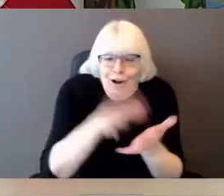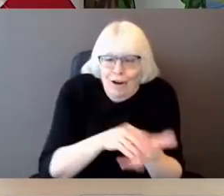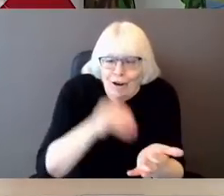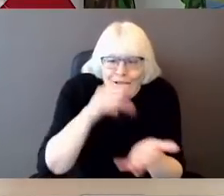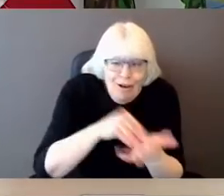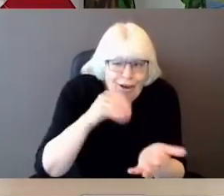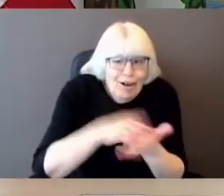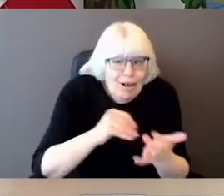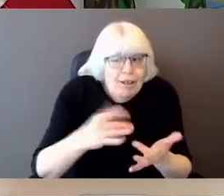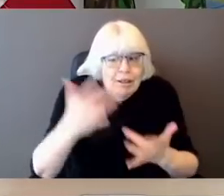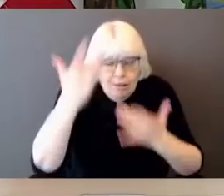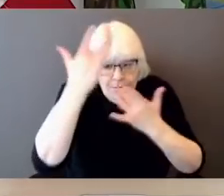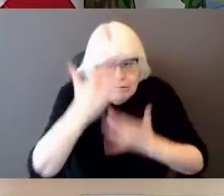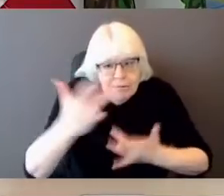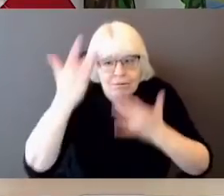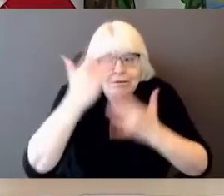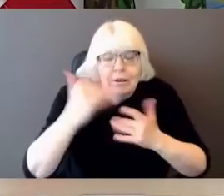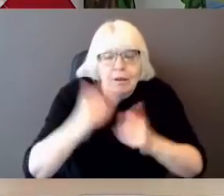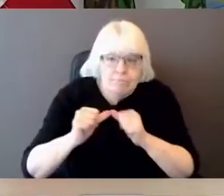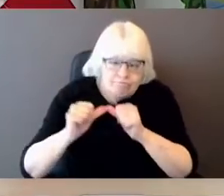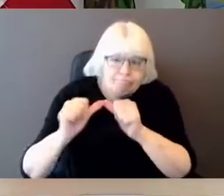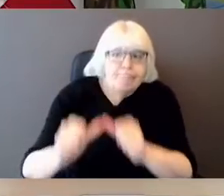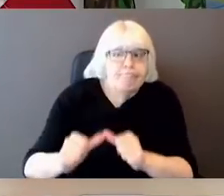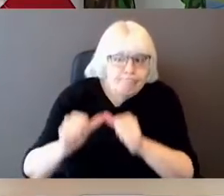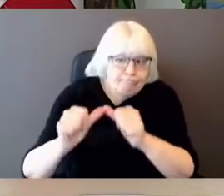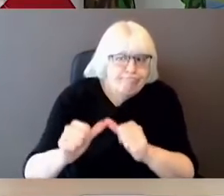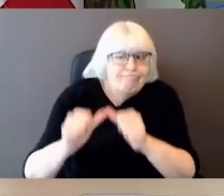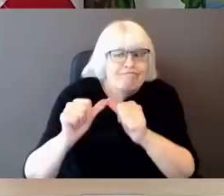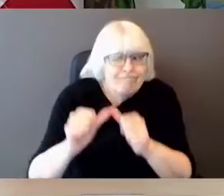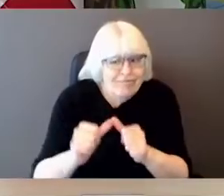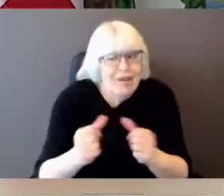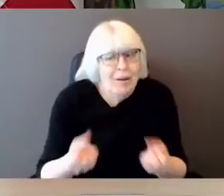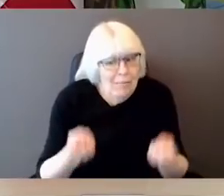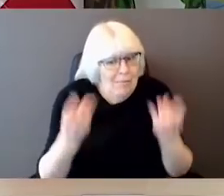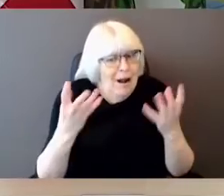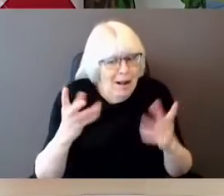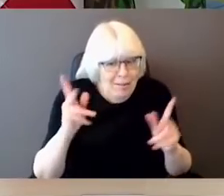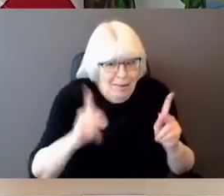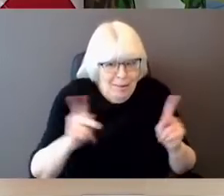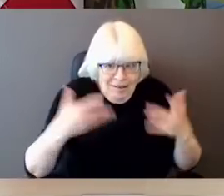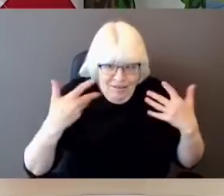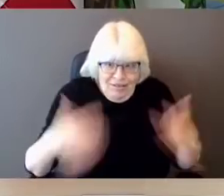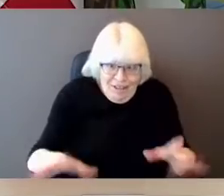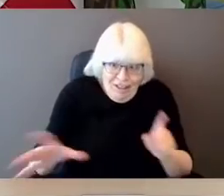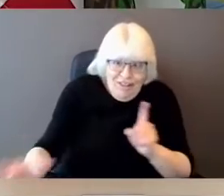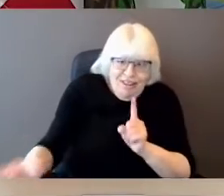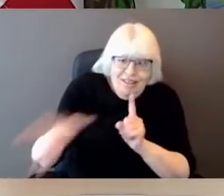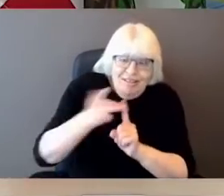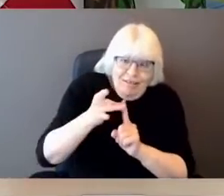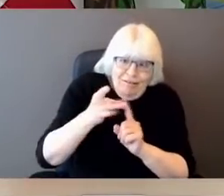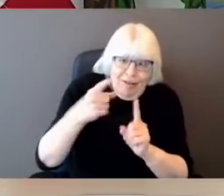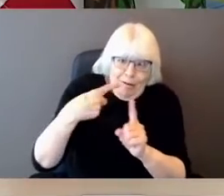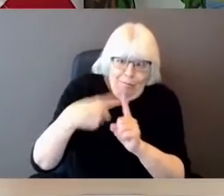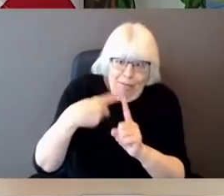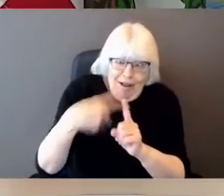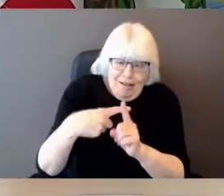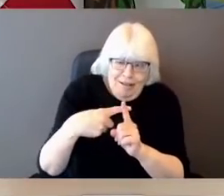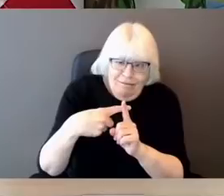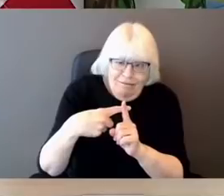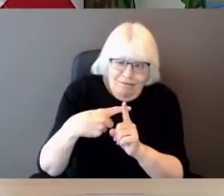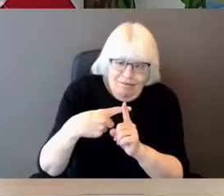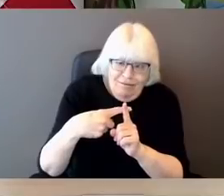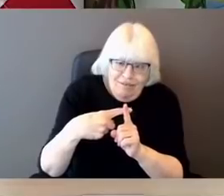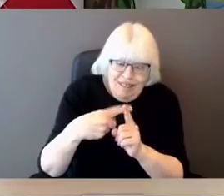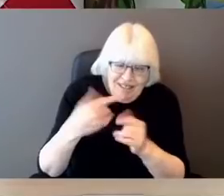that a significant percentage of individuals who've had COVID-19 reported the presence of one or more symptoms up to 12